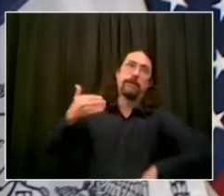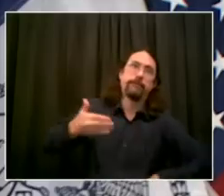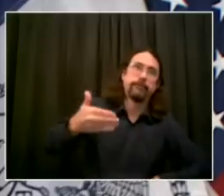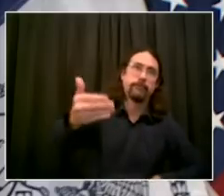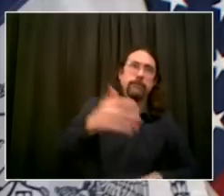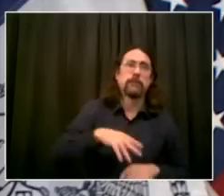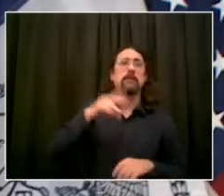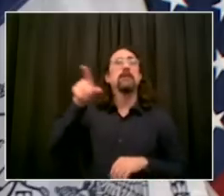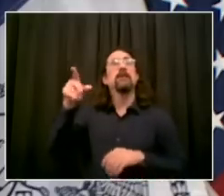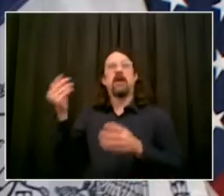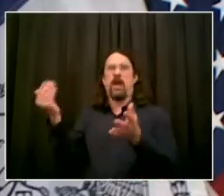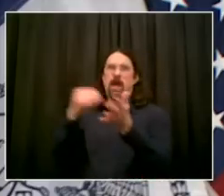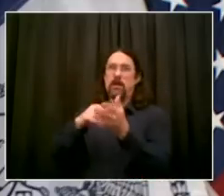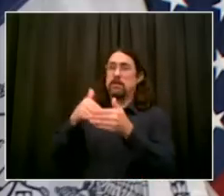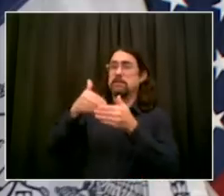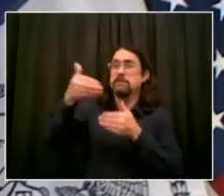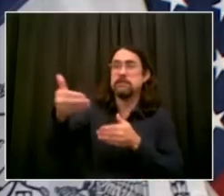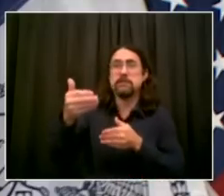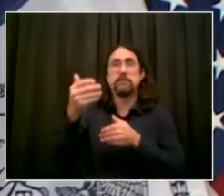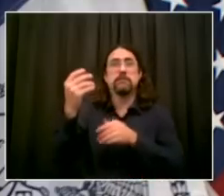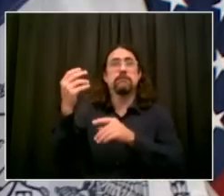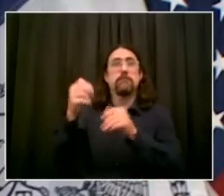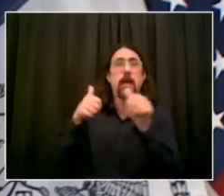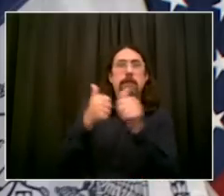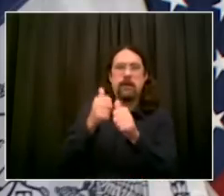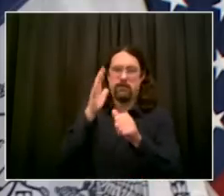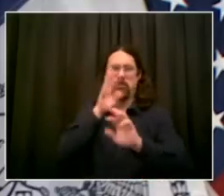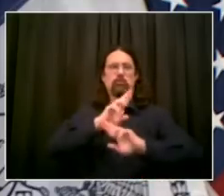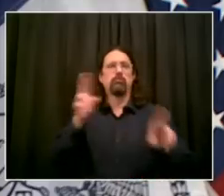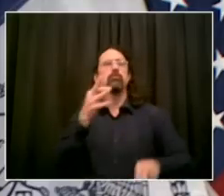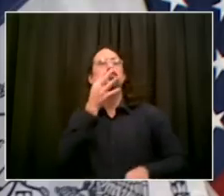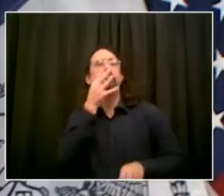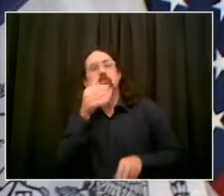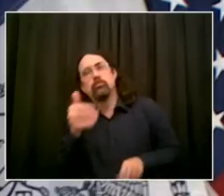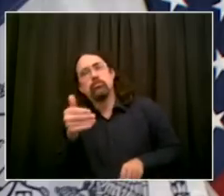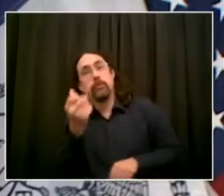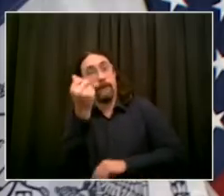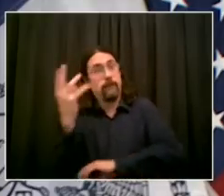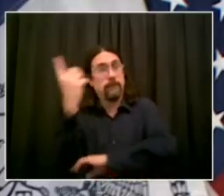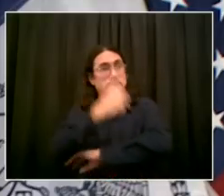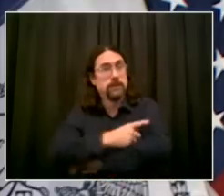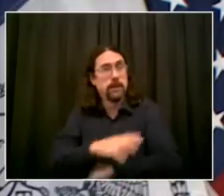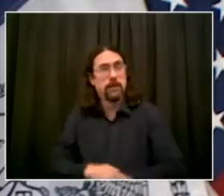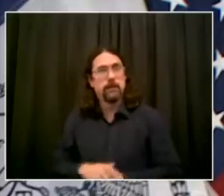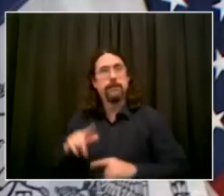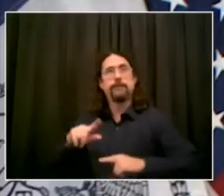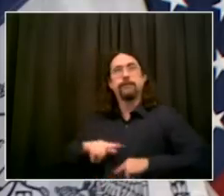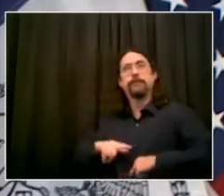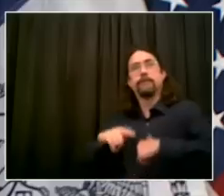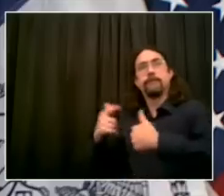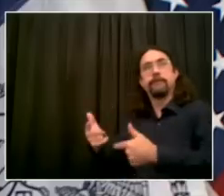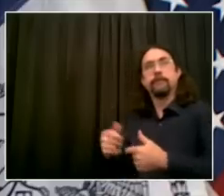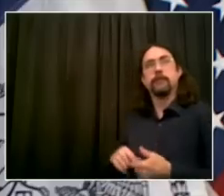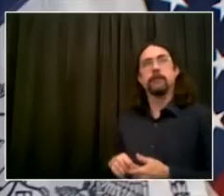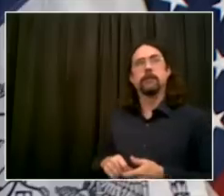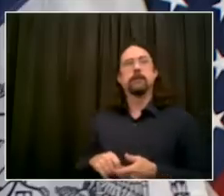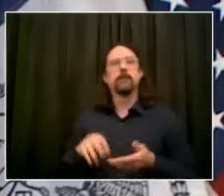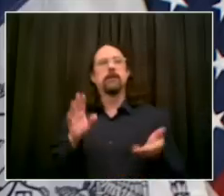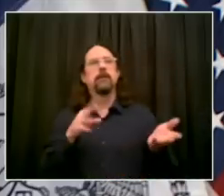is part of what you're going to be able to do in the next few days, and let's obviously announce it when that data is ready.